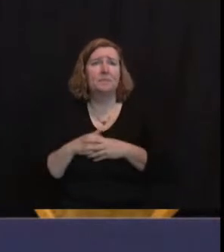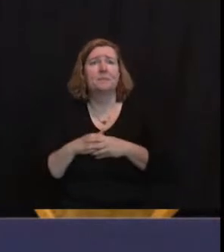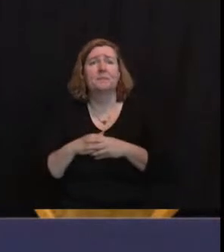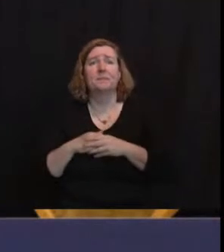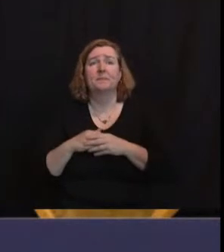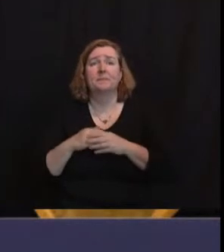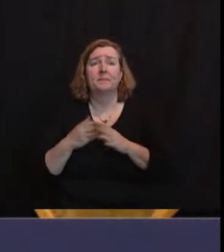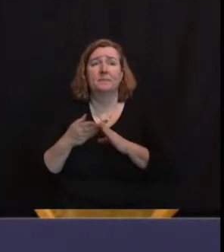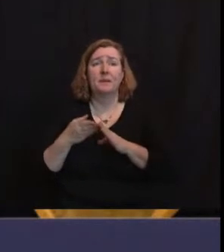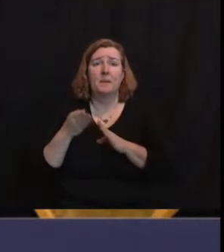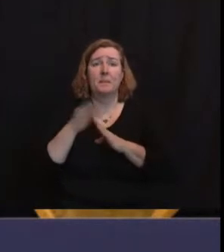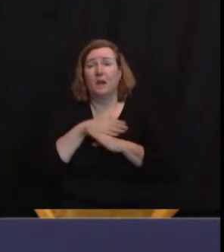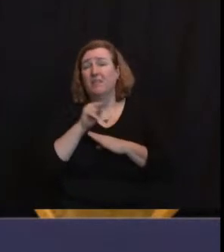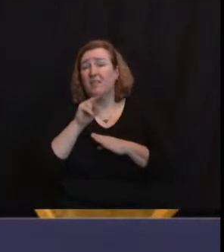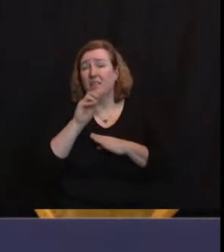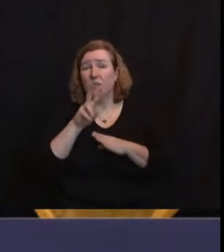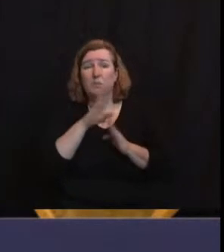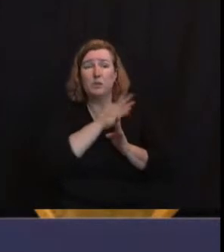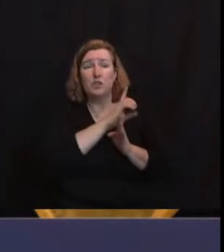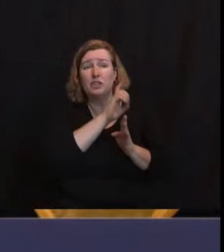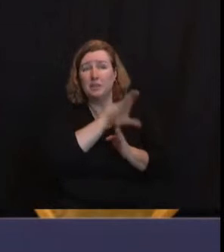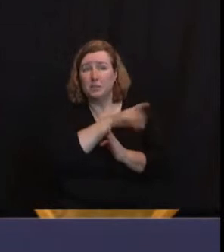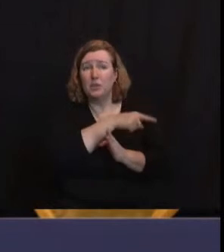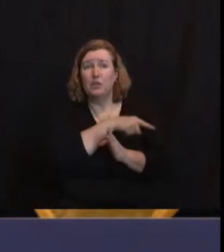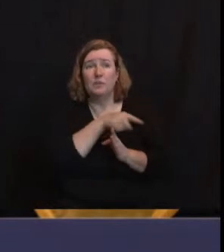we can at the time we make those calls, and